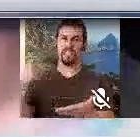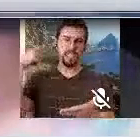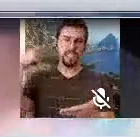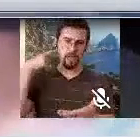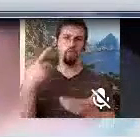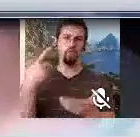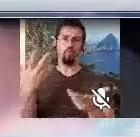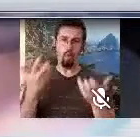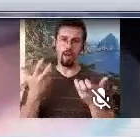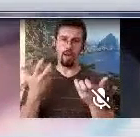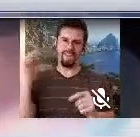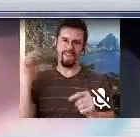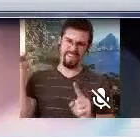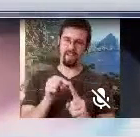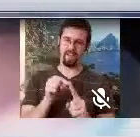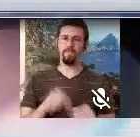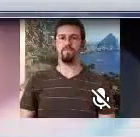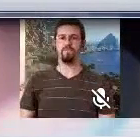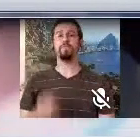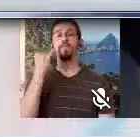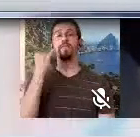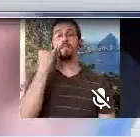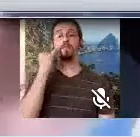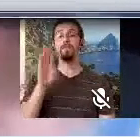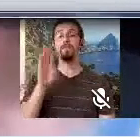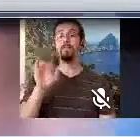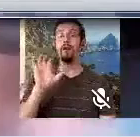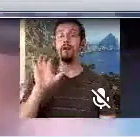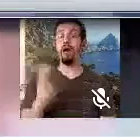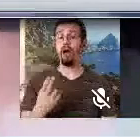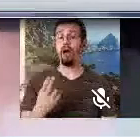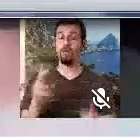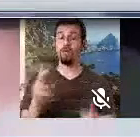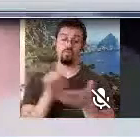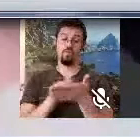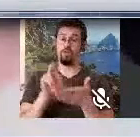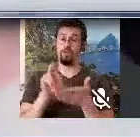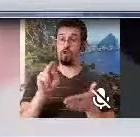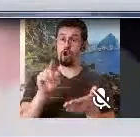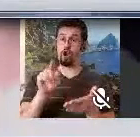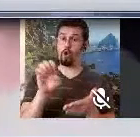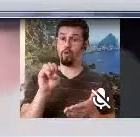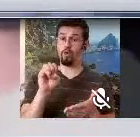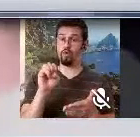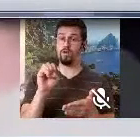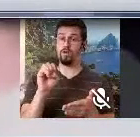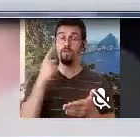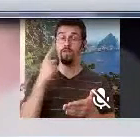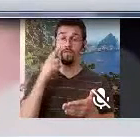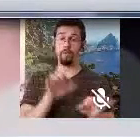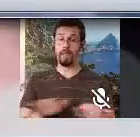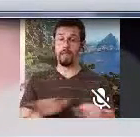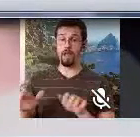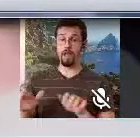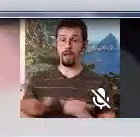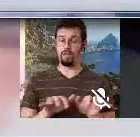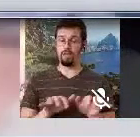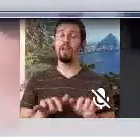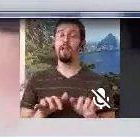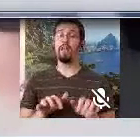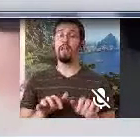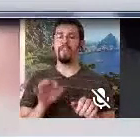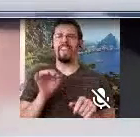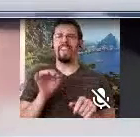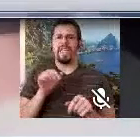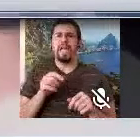if Bach wrote a note for the piano, then what he cared about was hearing that note played